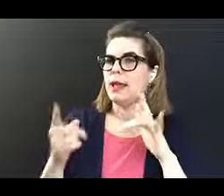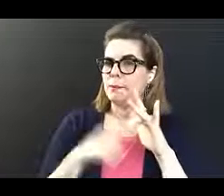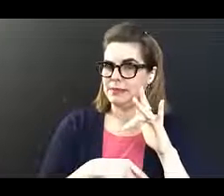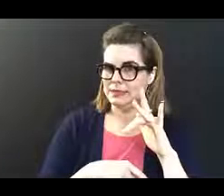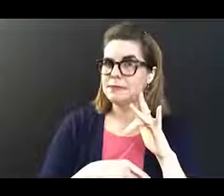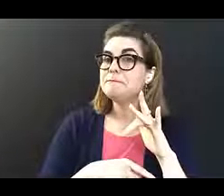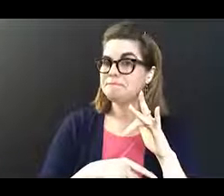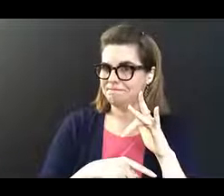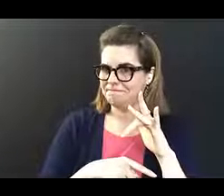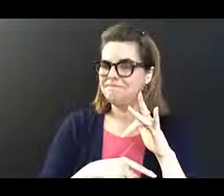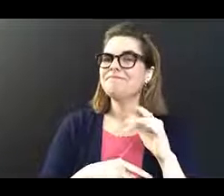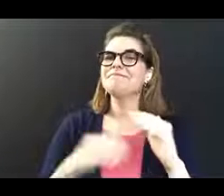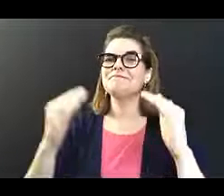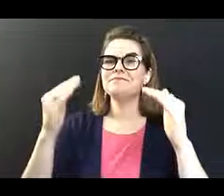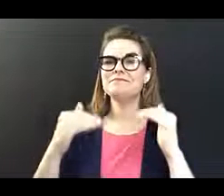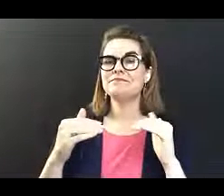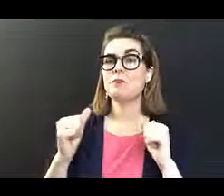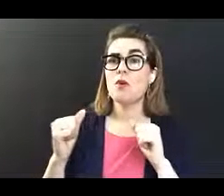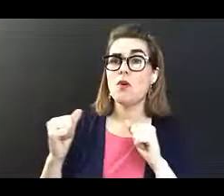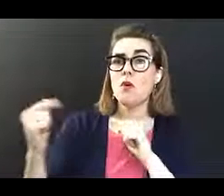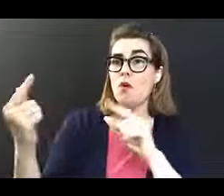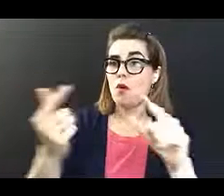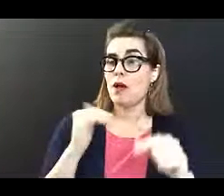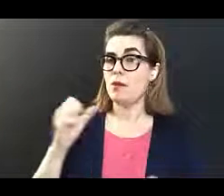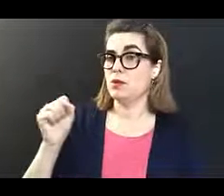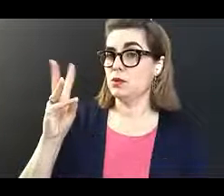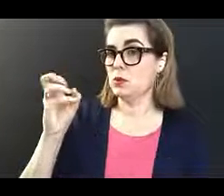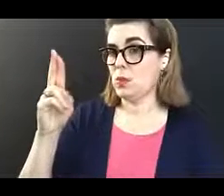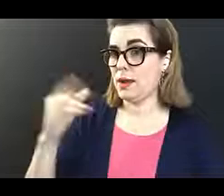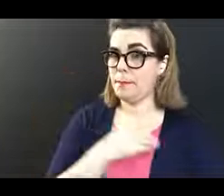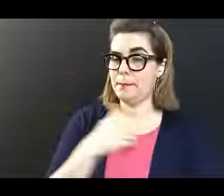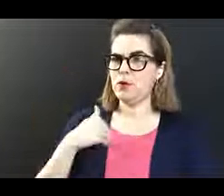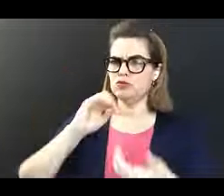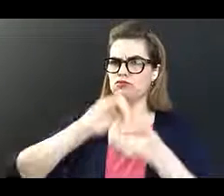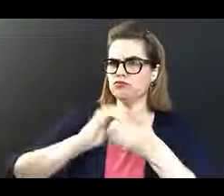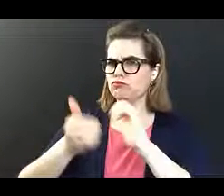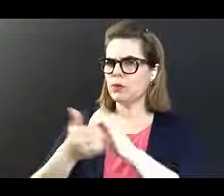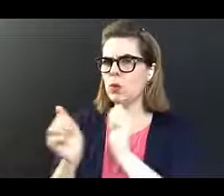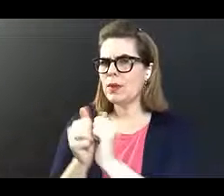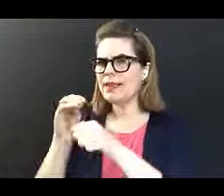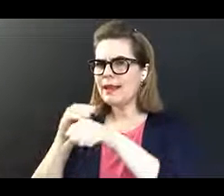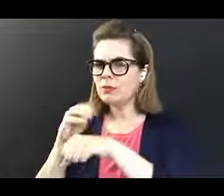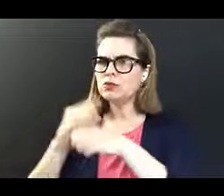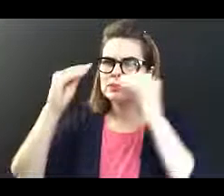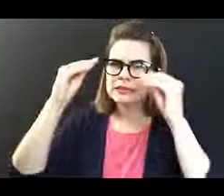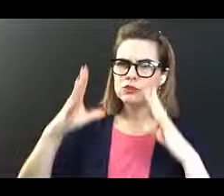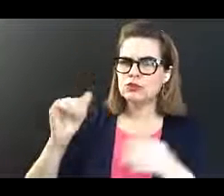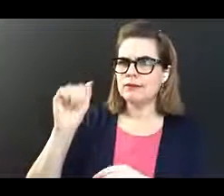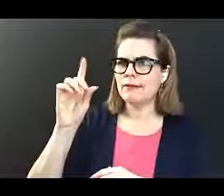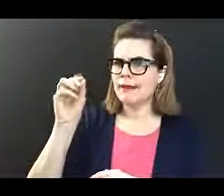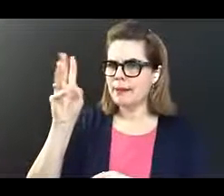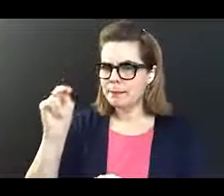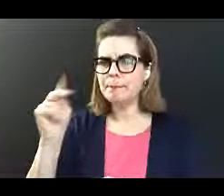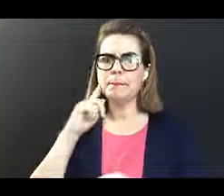have all of our SWARE members collaborating with high school counselors, teachers, and their administrations to help improve wellness practices on their own